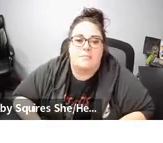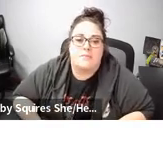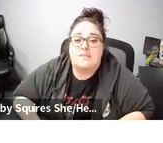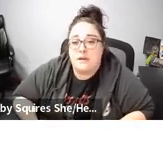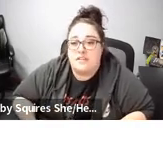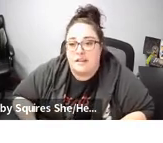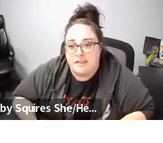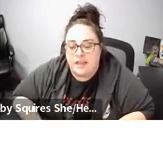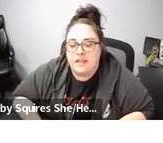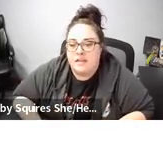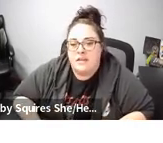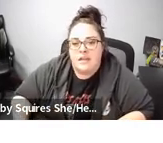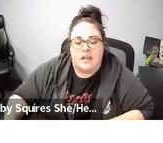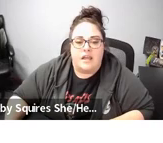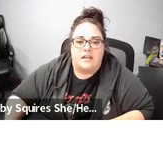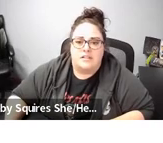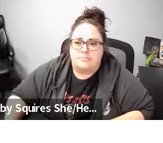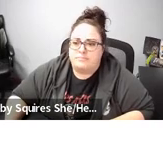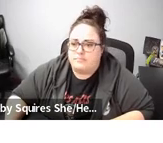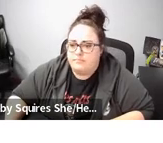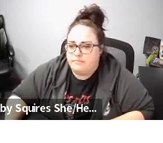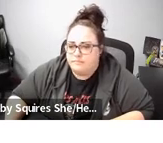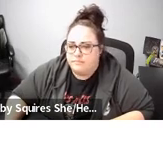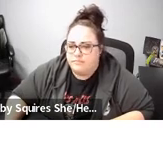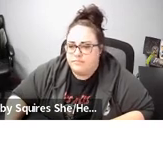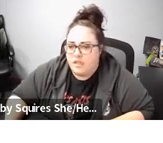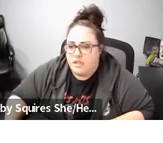but it's better than nothing. And